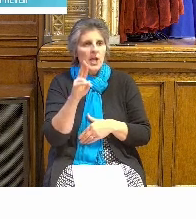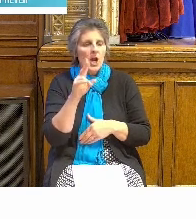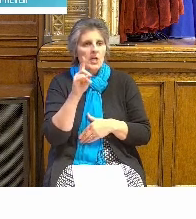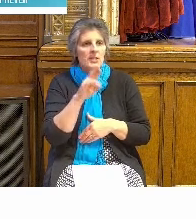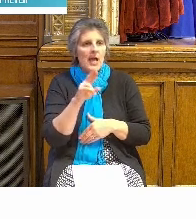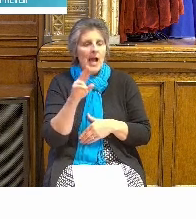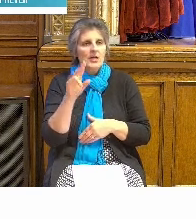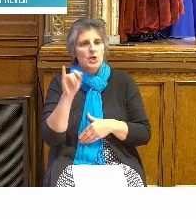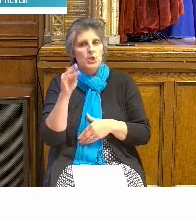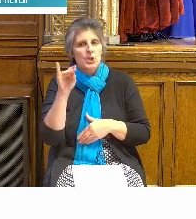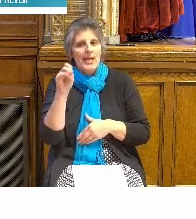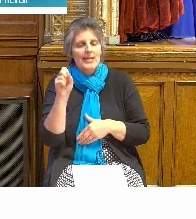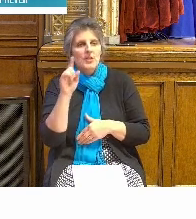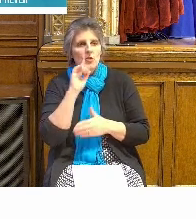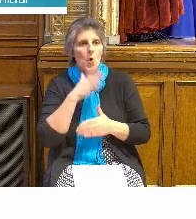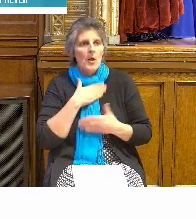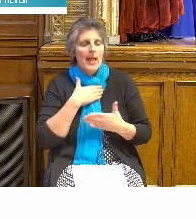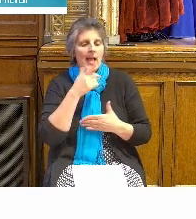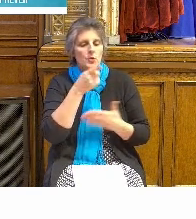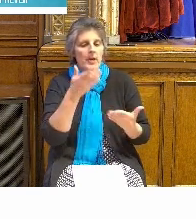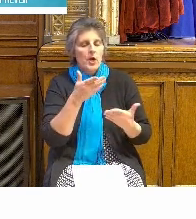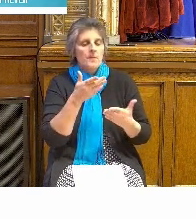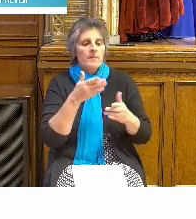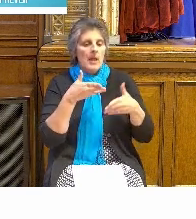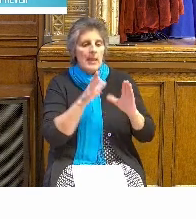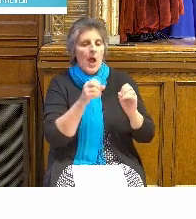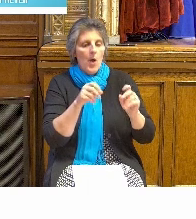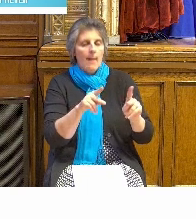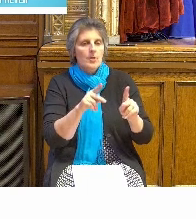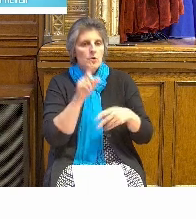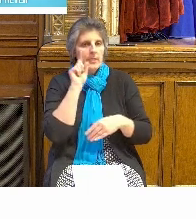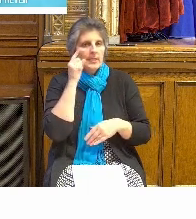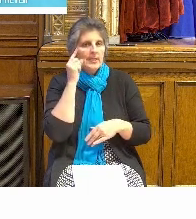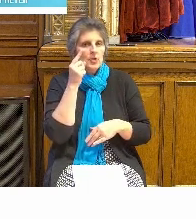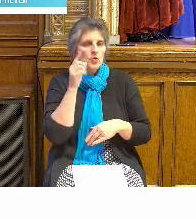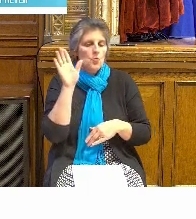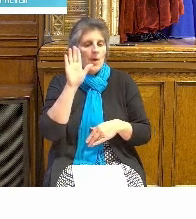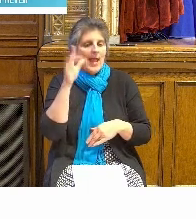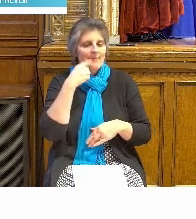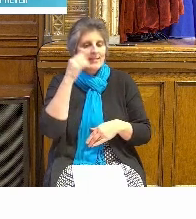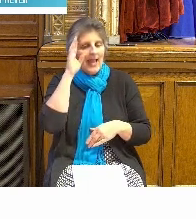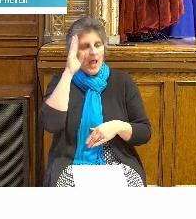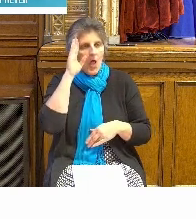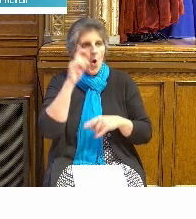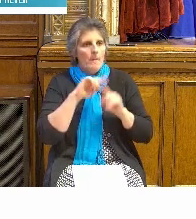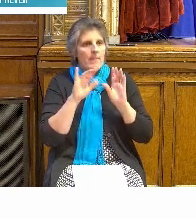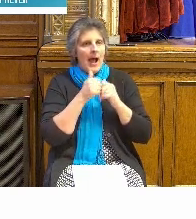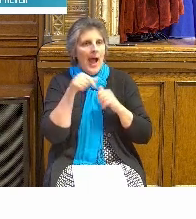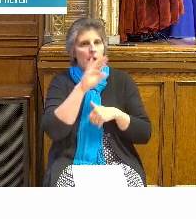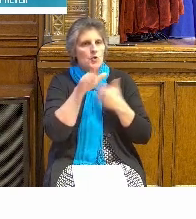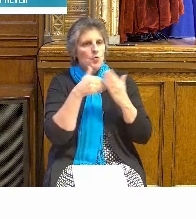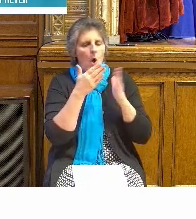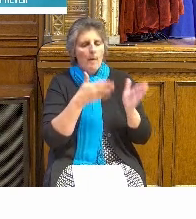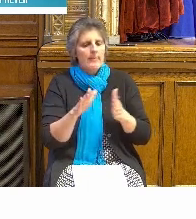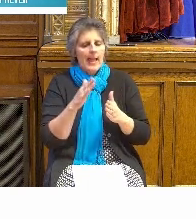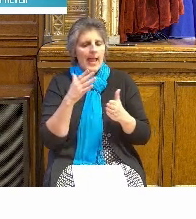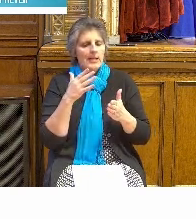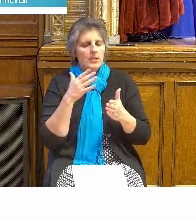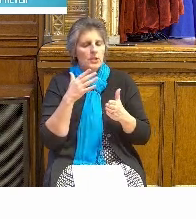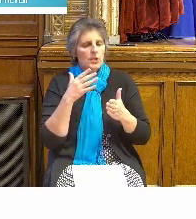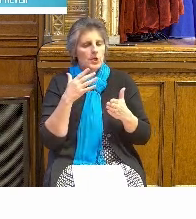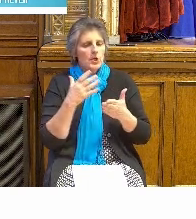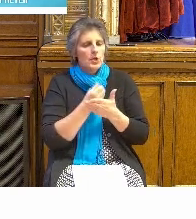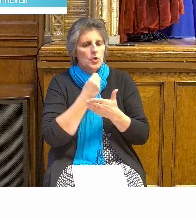Deborah Jenkins. So glad you're here. Give you an opportunity to wave and say hello. But how did you all plan to use